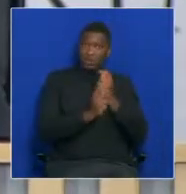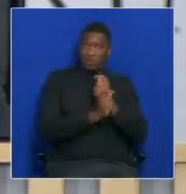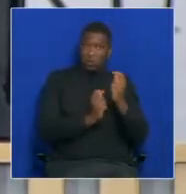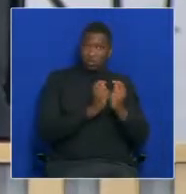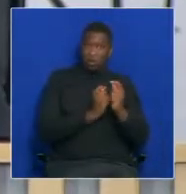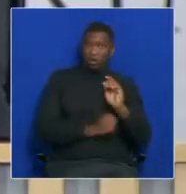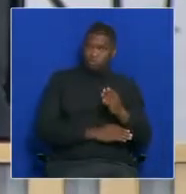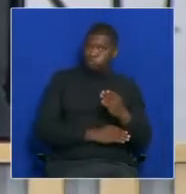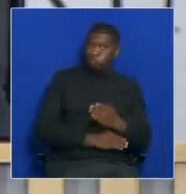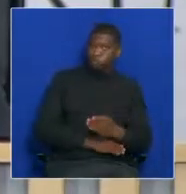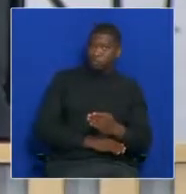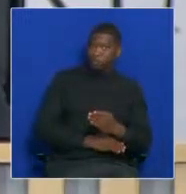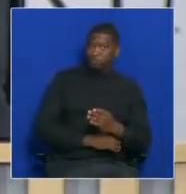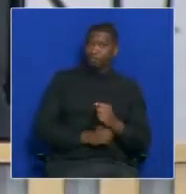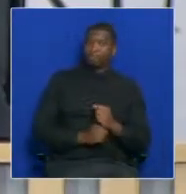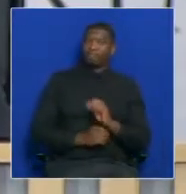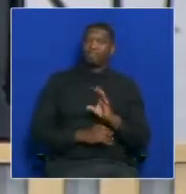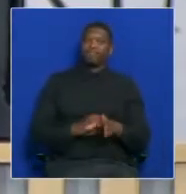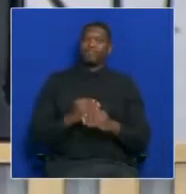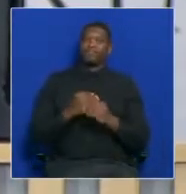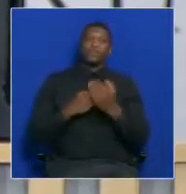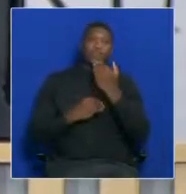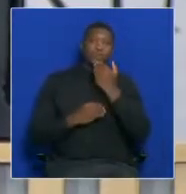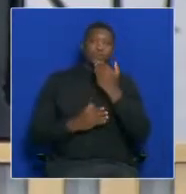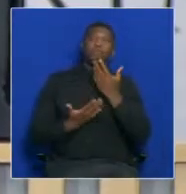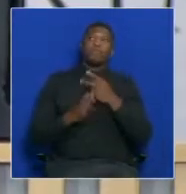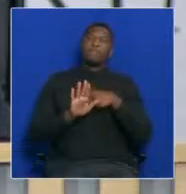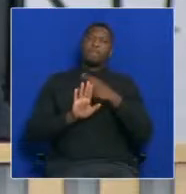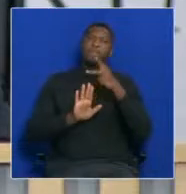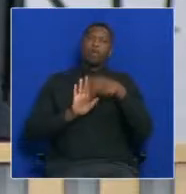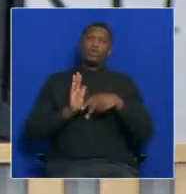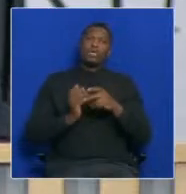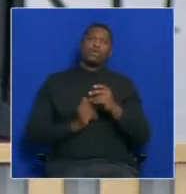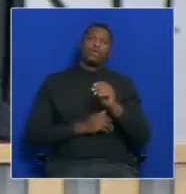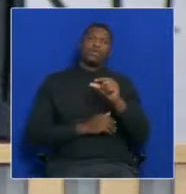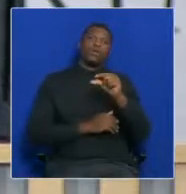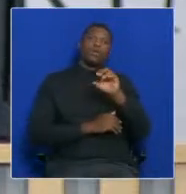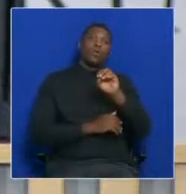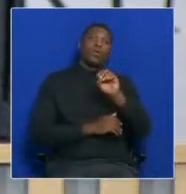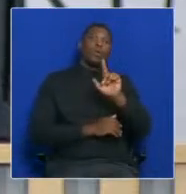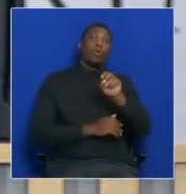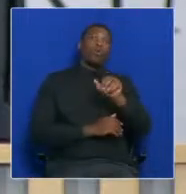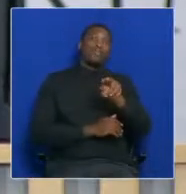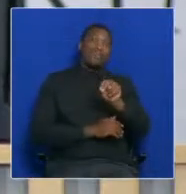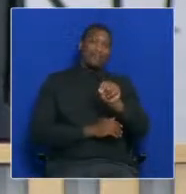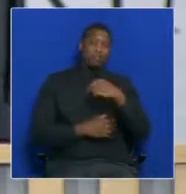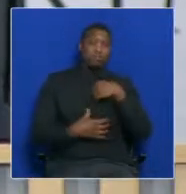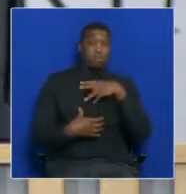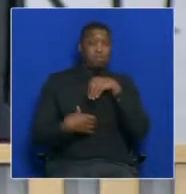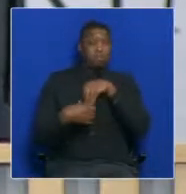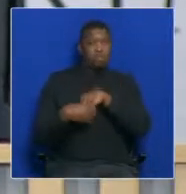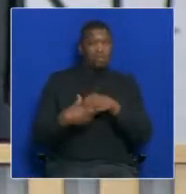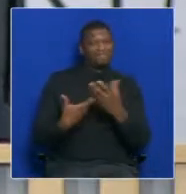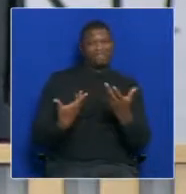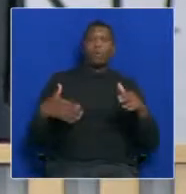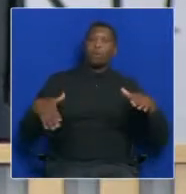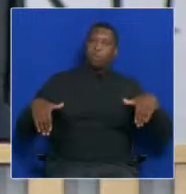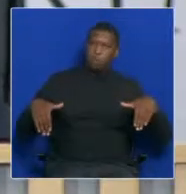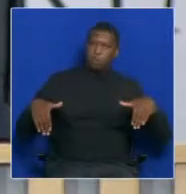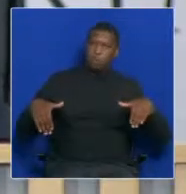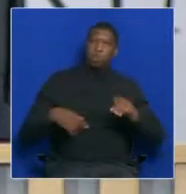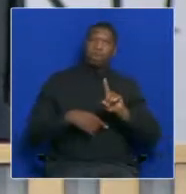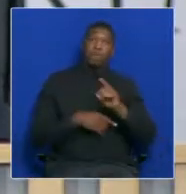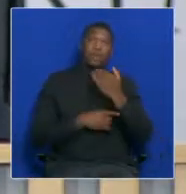The Project Golden, I wasn't part of that assessment, but I'm informed that the DDPP responsible for that matter did